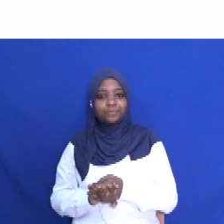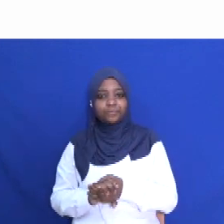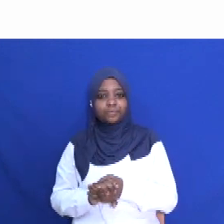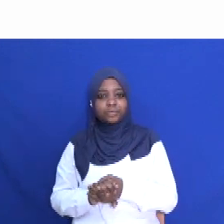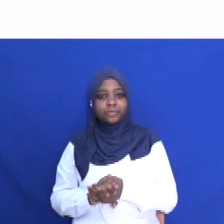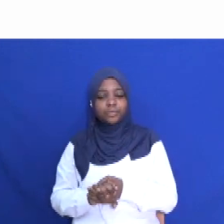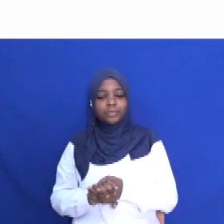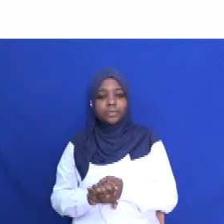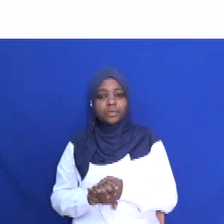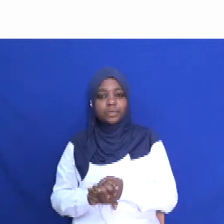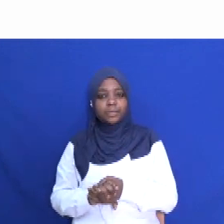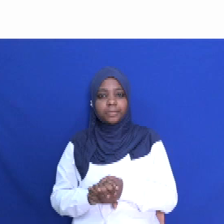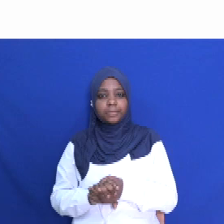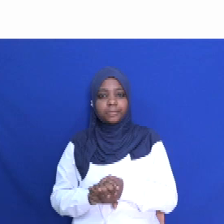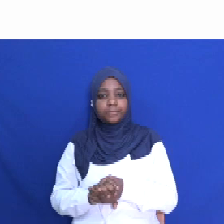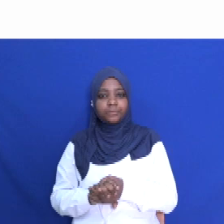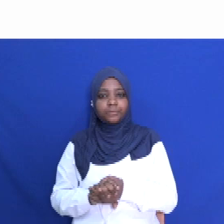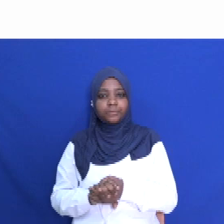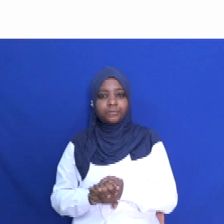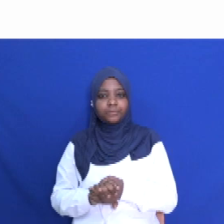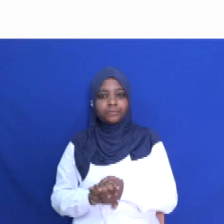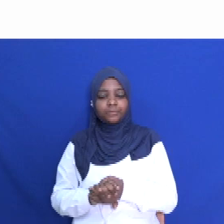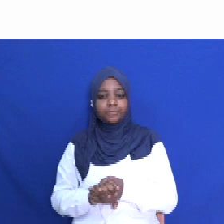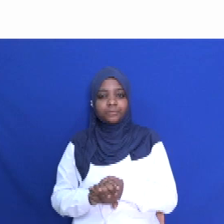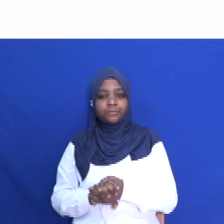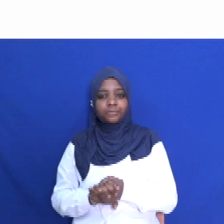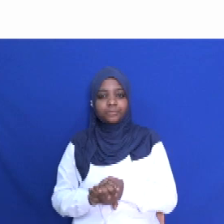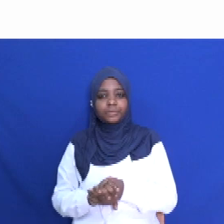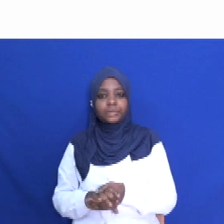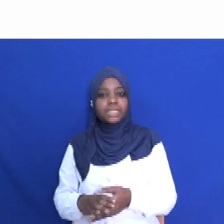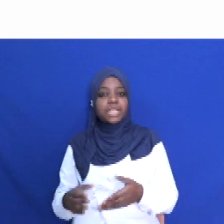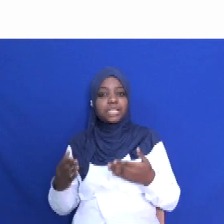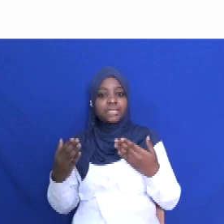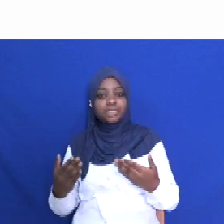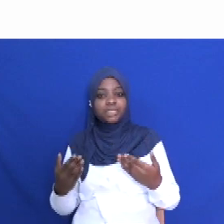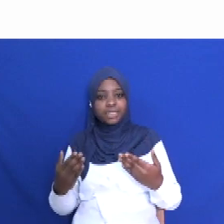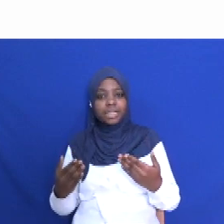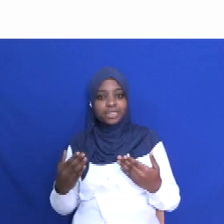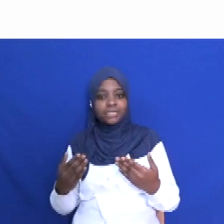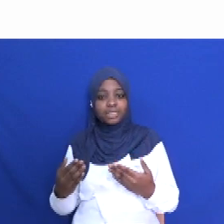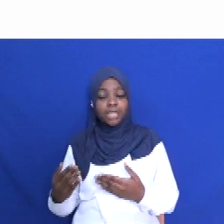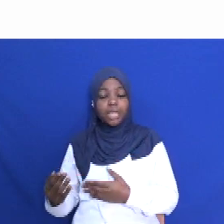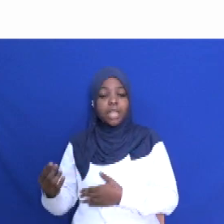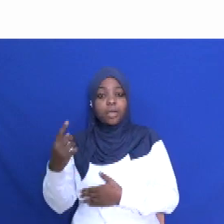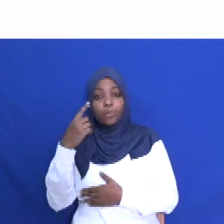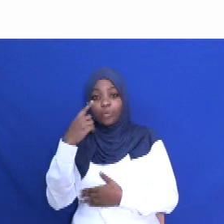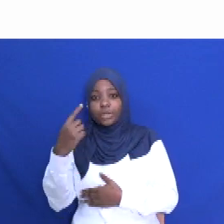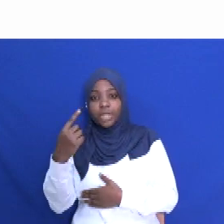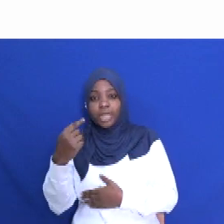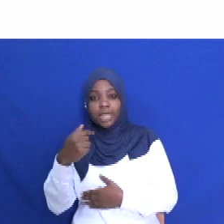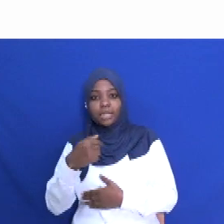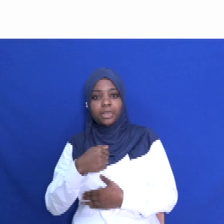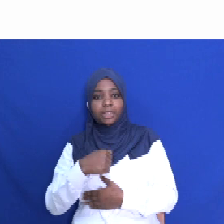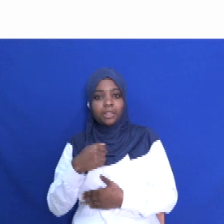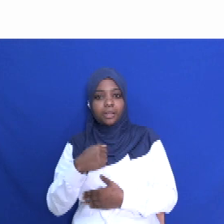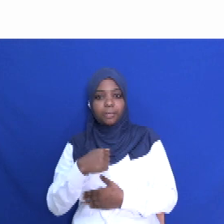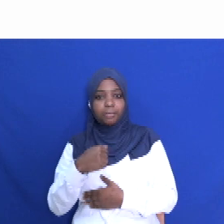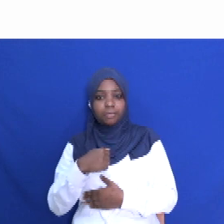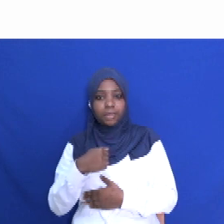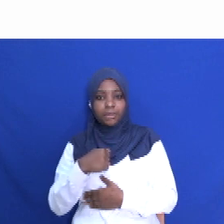Now I want you to look at me, my dear pupil. Look at me very